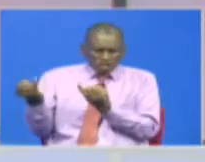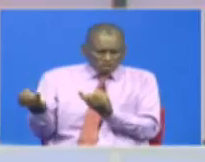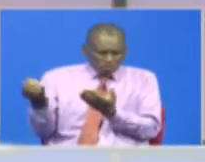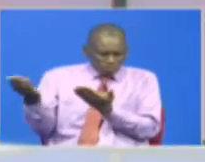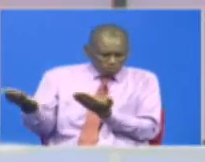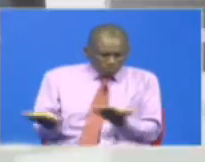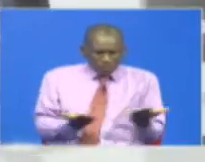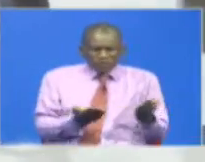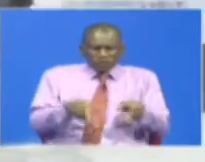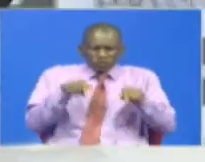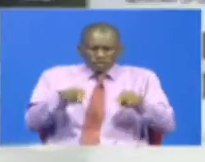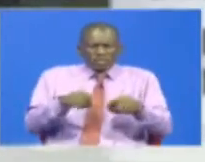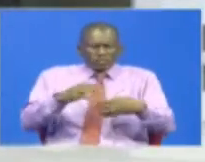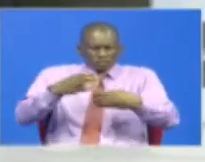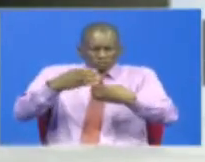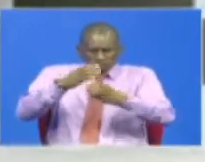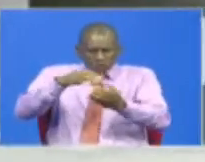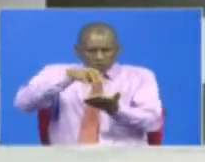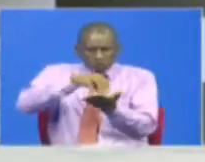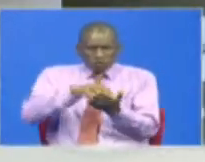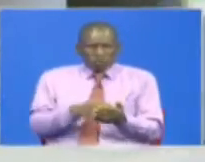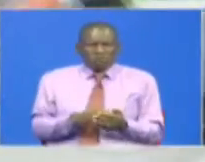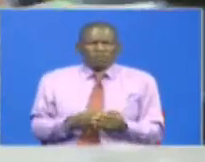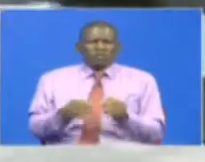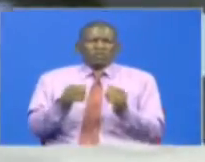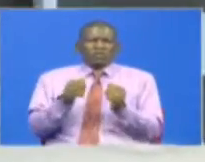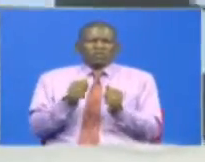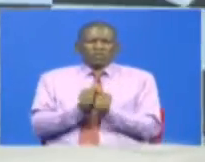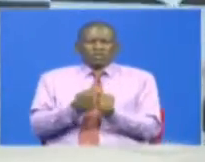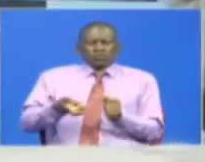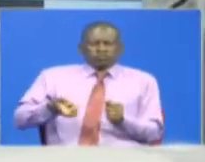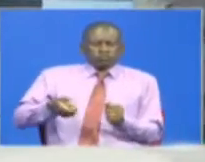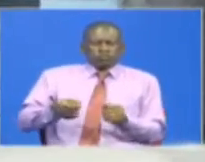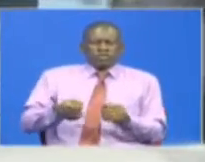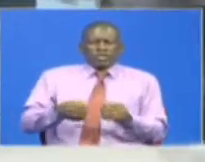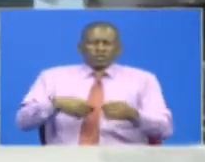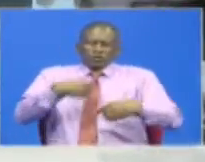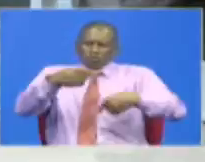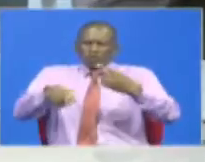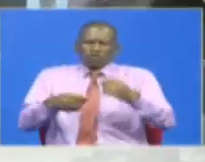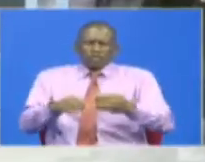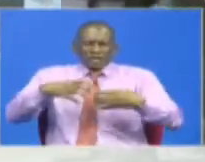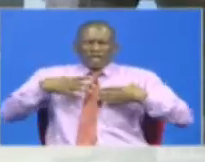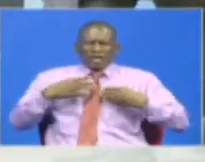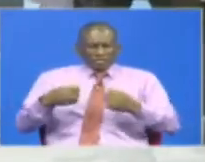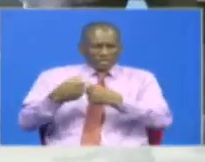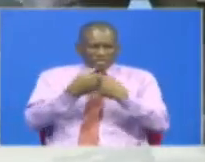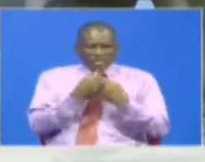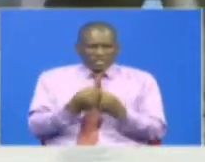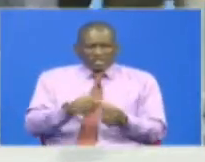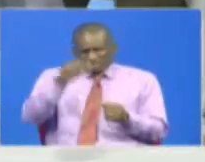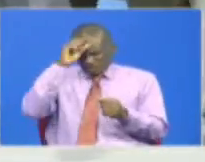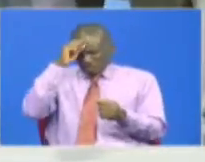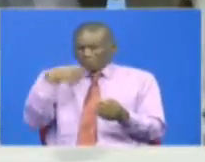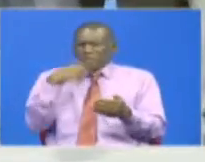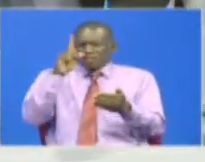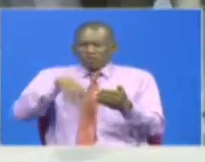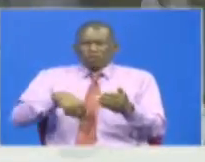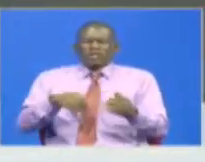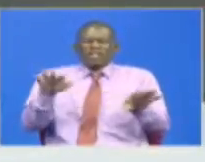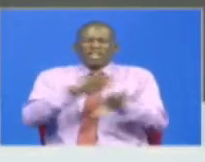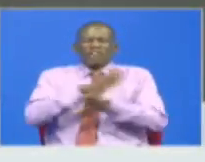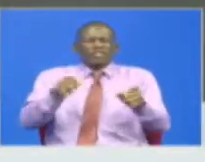situation. In the face of an escalating health crisis, the government insists everything is still within its